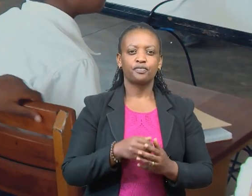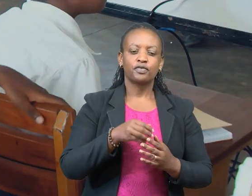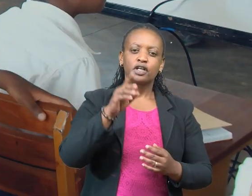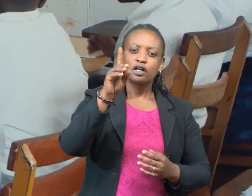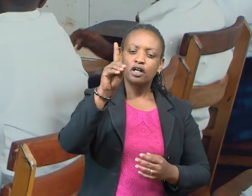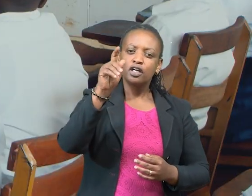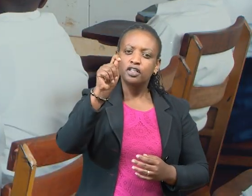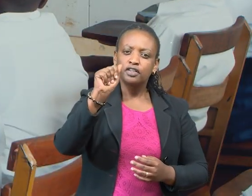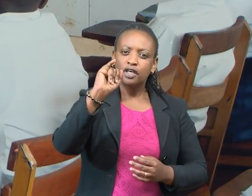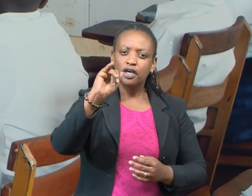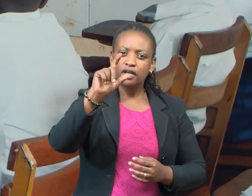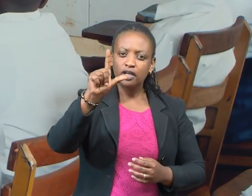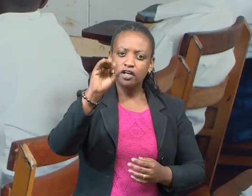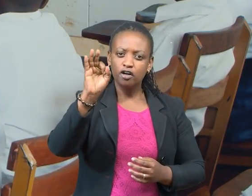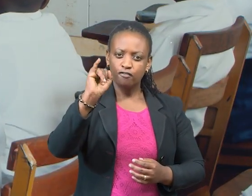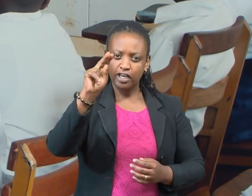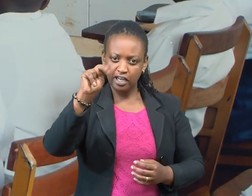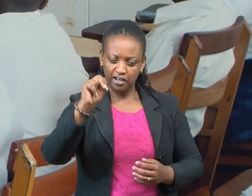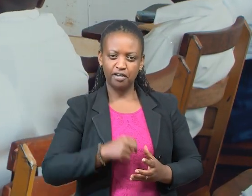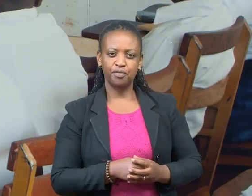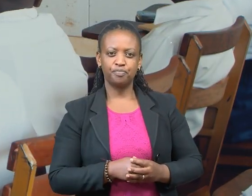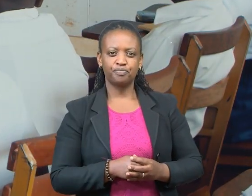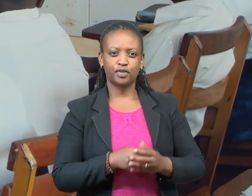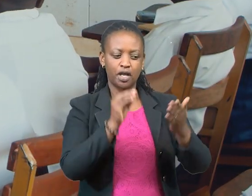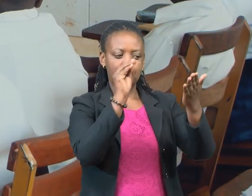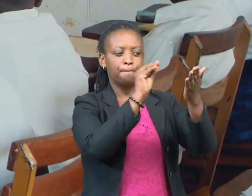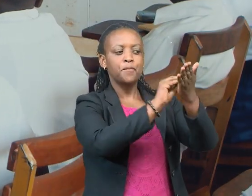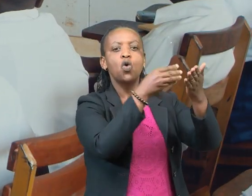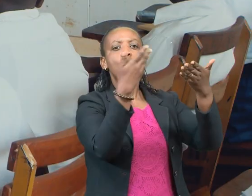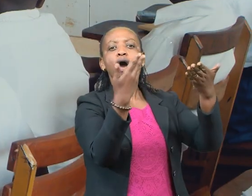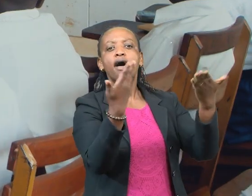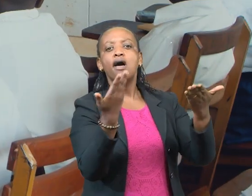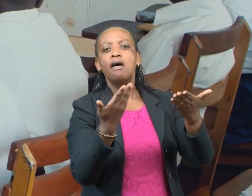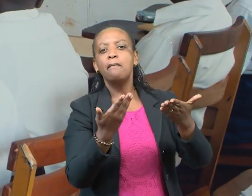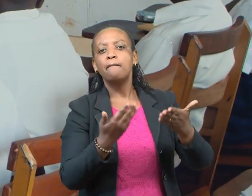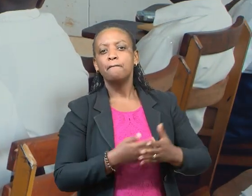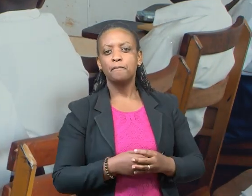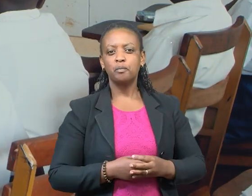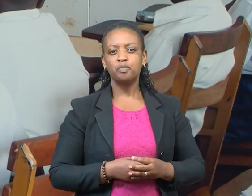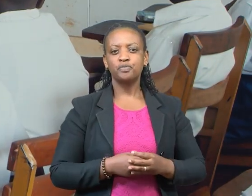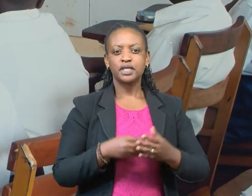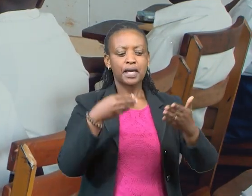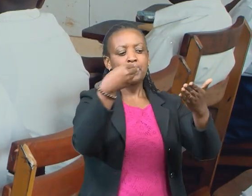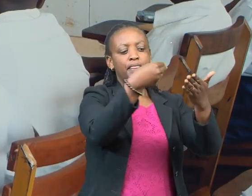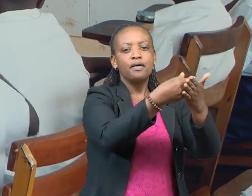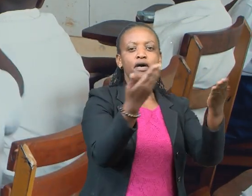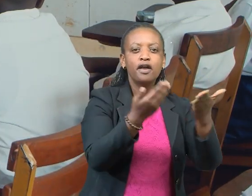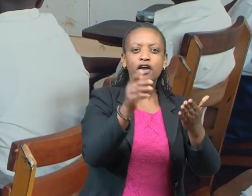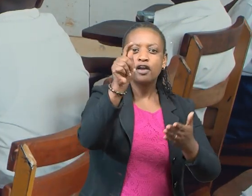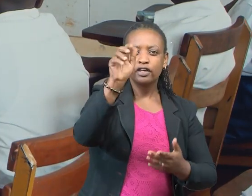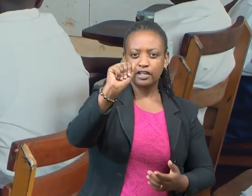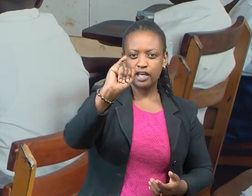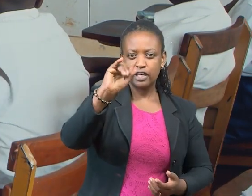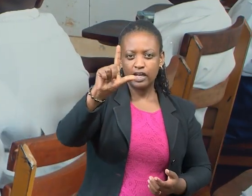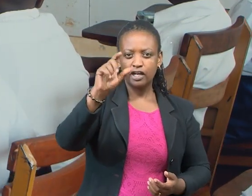Good. Tail fin. We shall paste it where? We shall paste it on tail fin. Who can